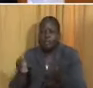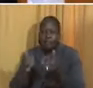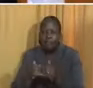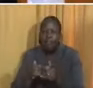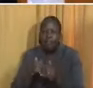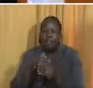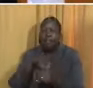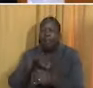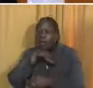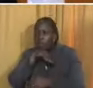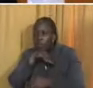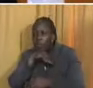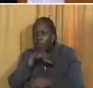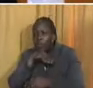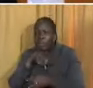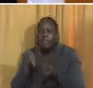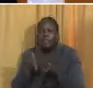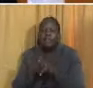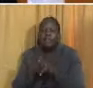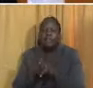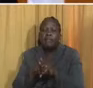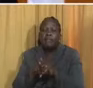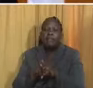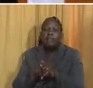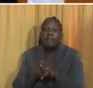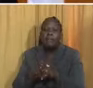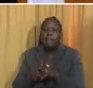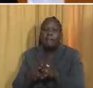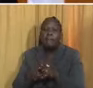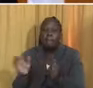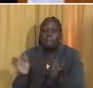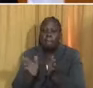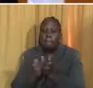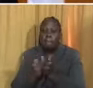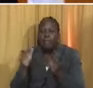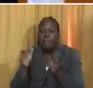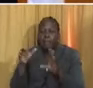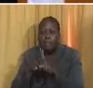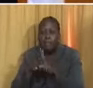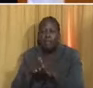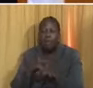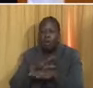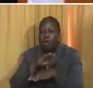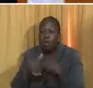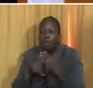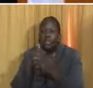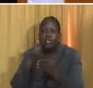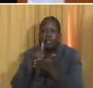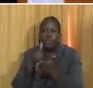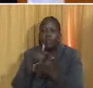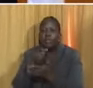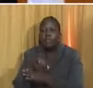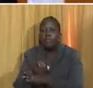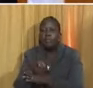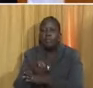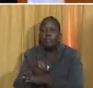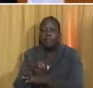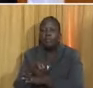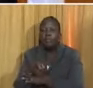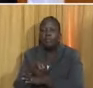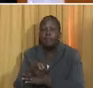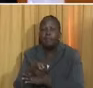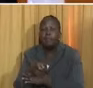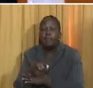was public participation prior to and in the course of signature collection. Whether or